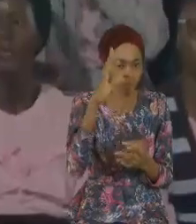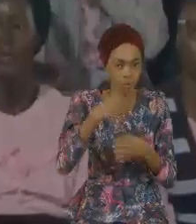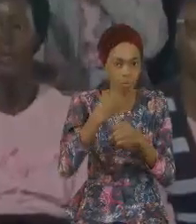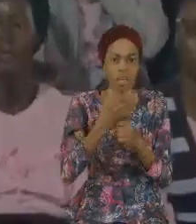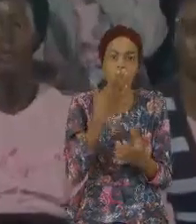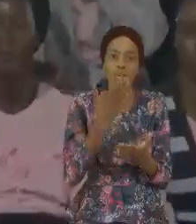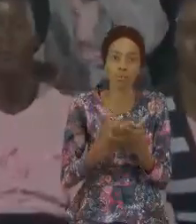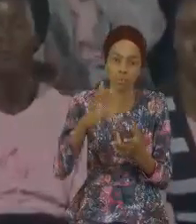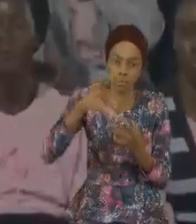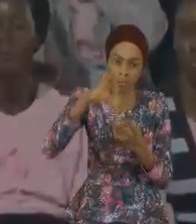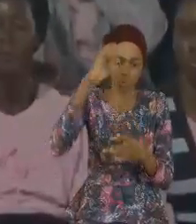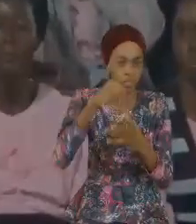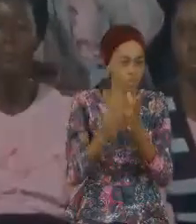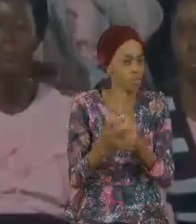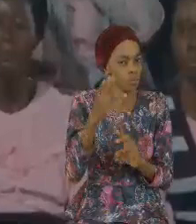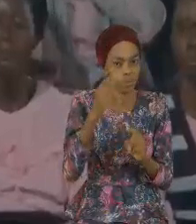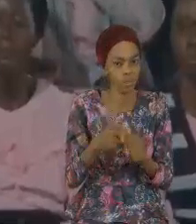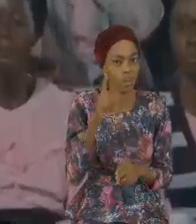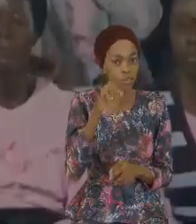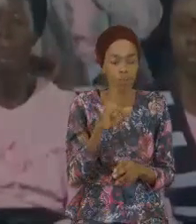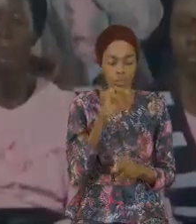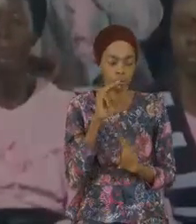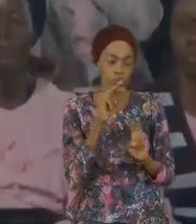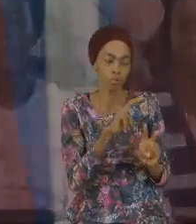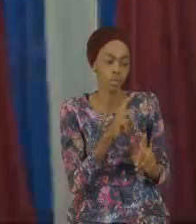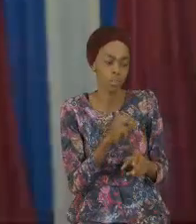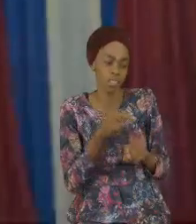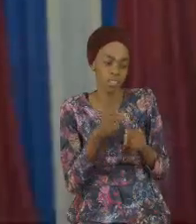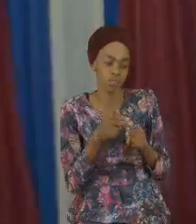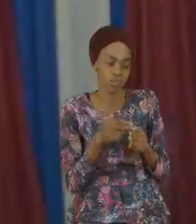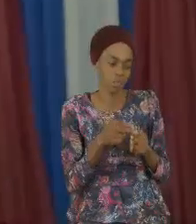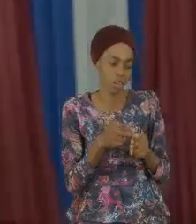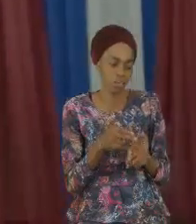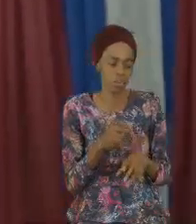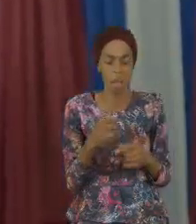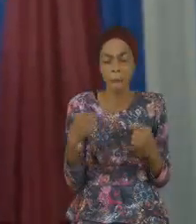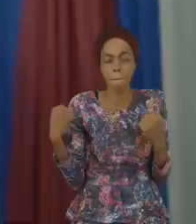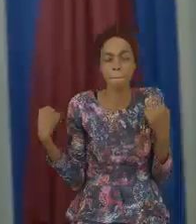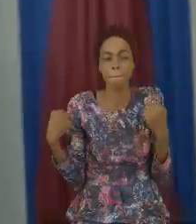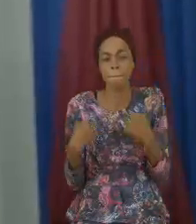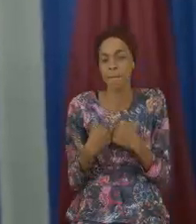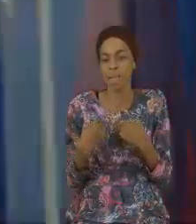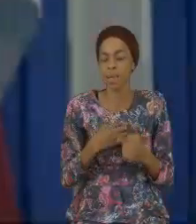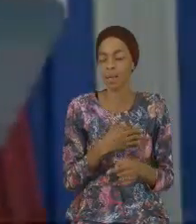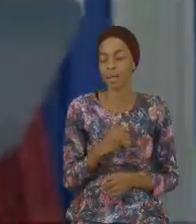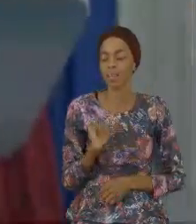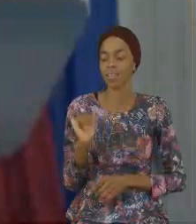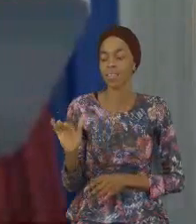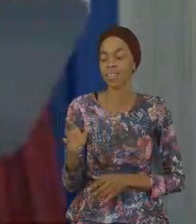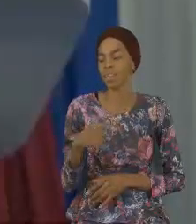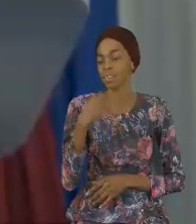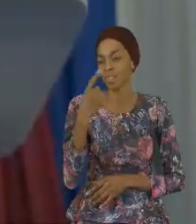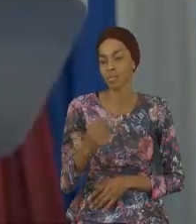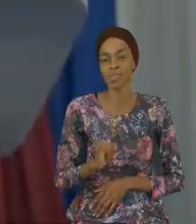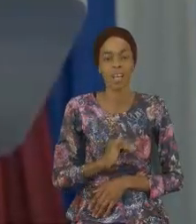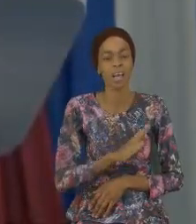choice. You'll not look at temporary pain and then stay there and say, I never want